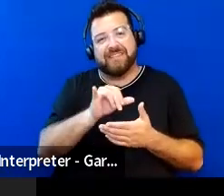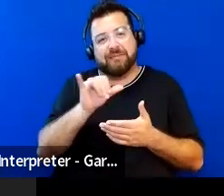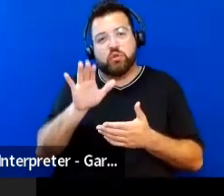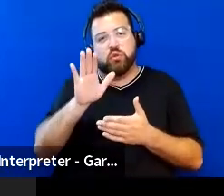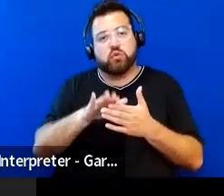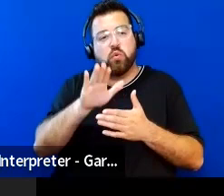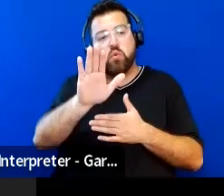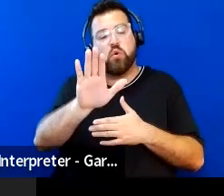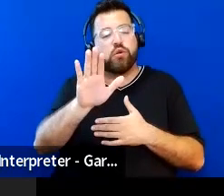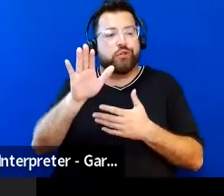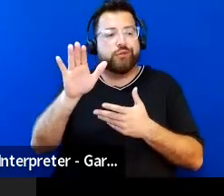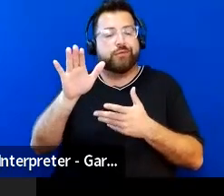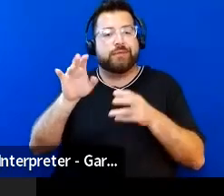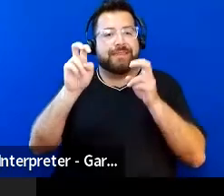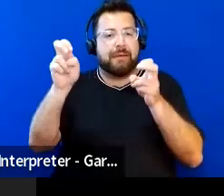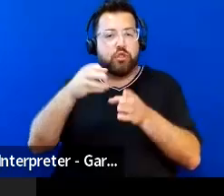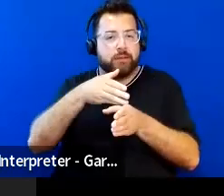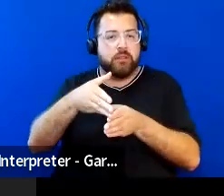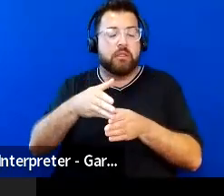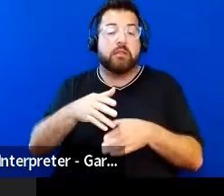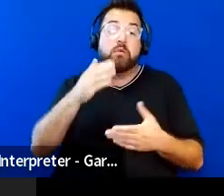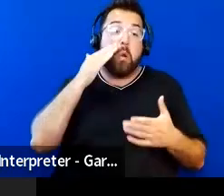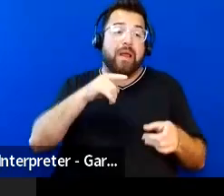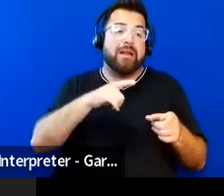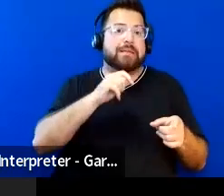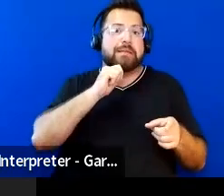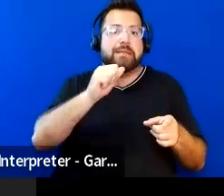It's not a huge repository,